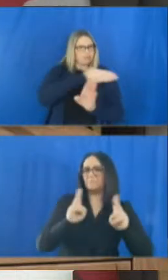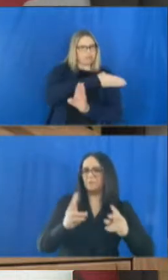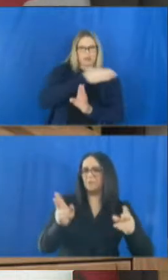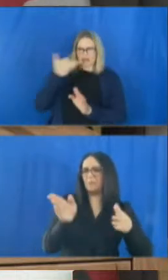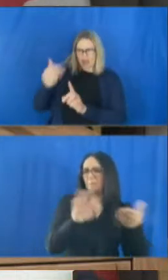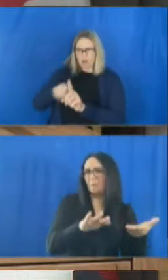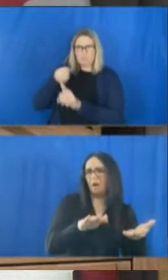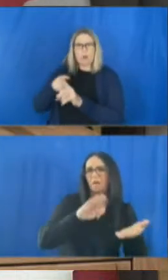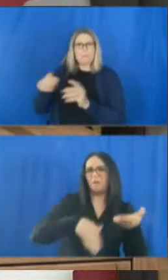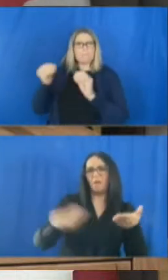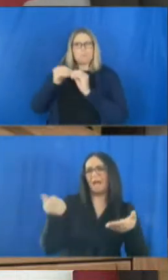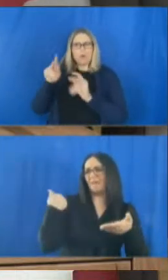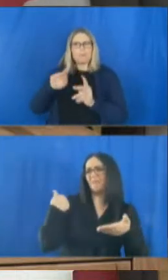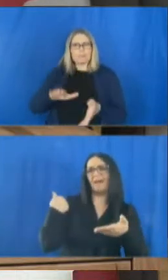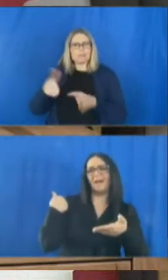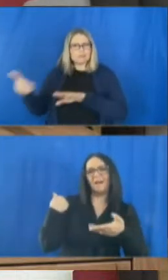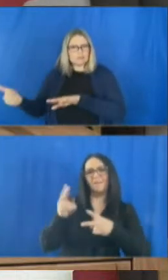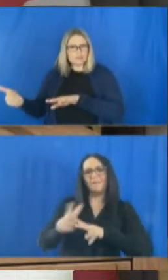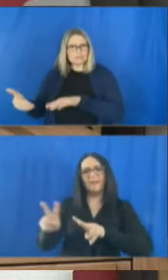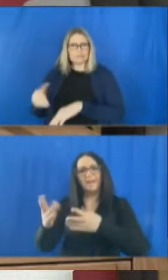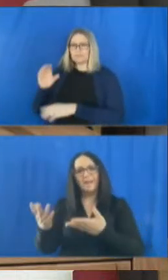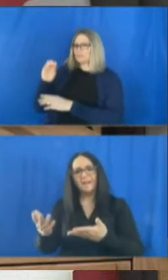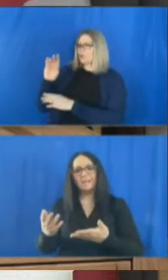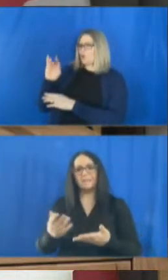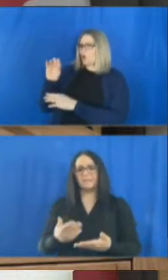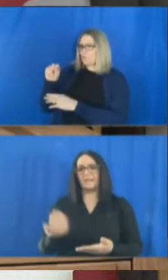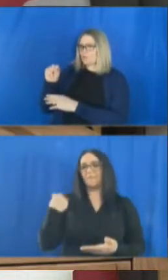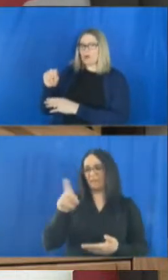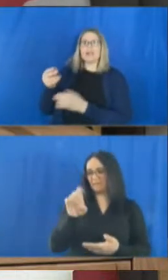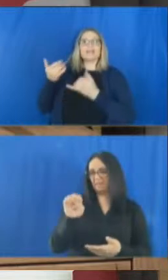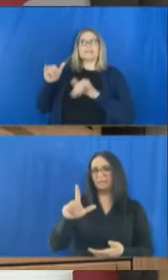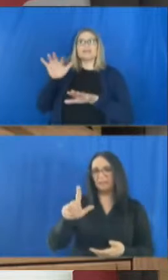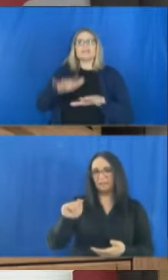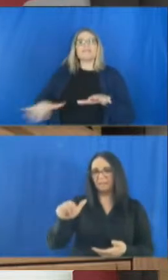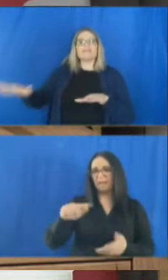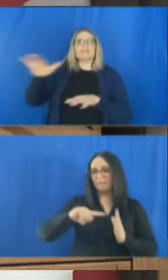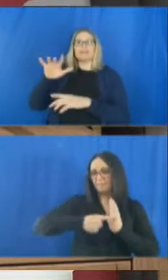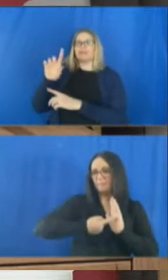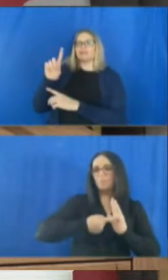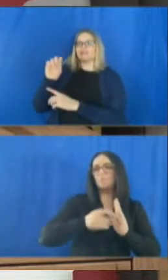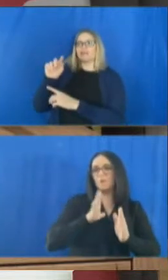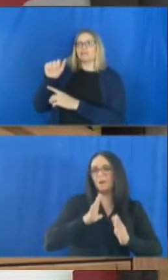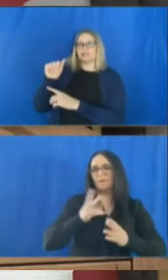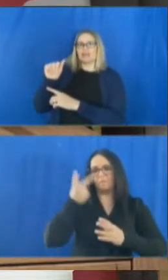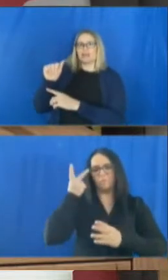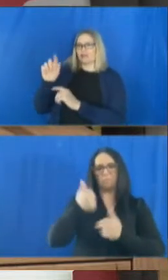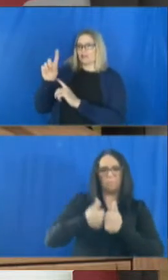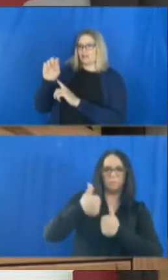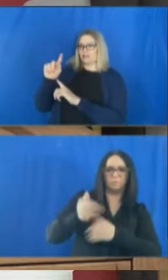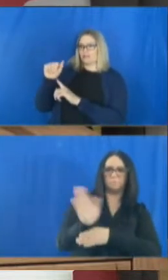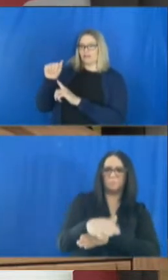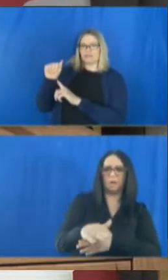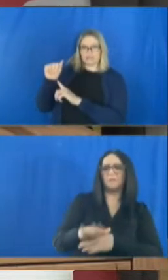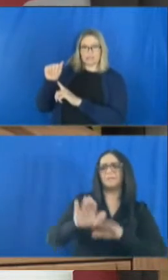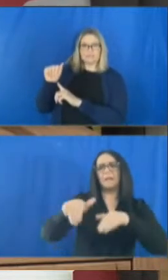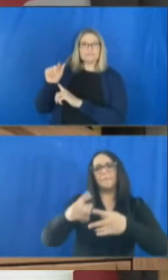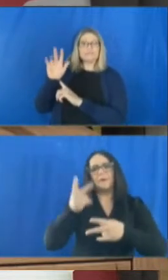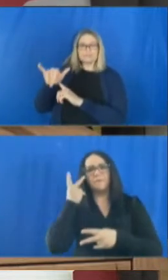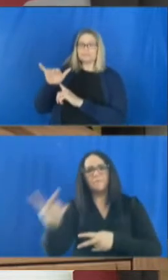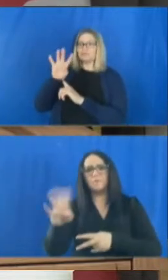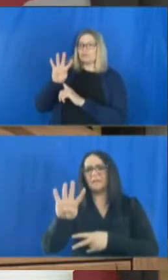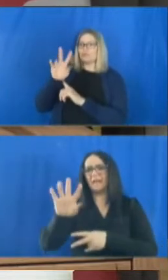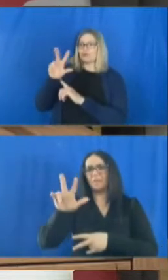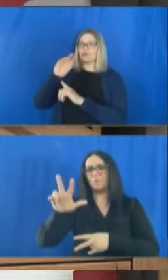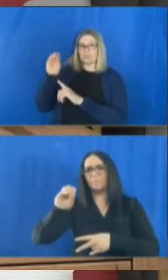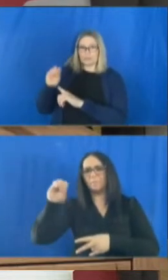Delta. We know that Delta had more severe symptoms and a higher death rate than Omicron. As well, 96%